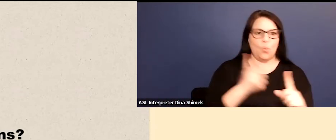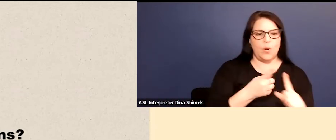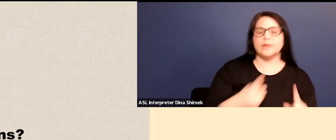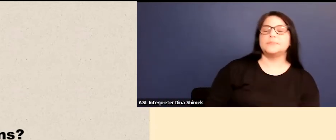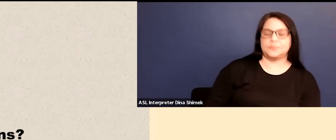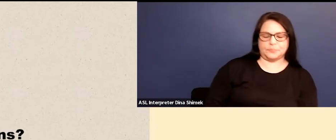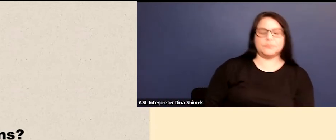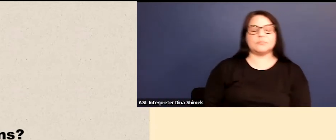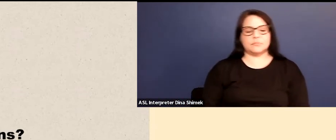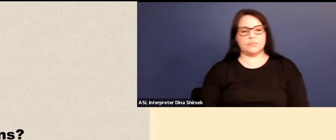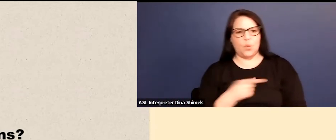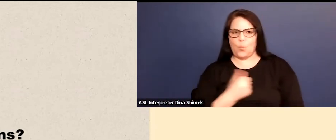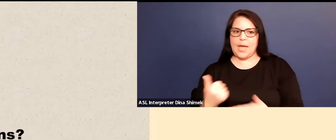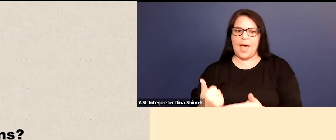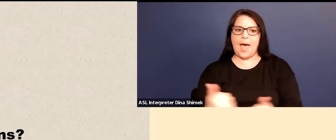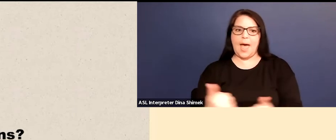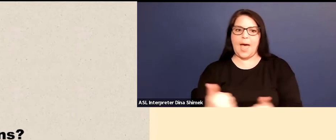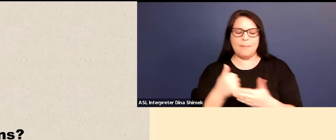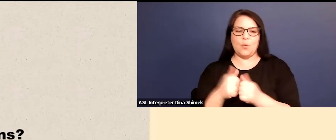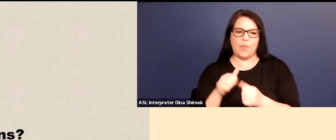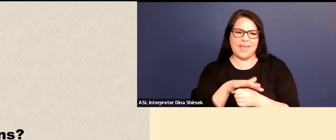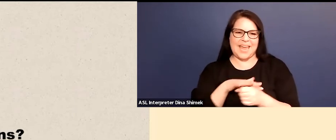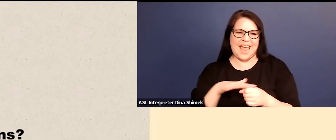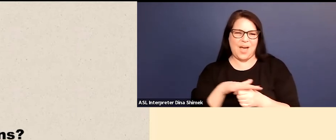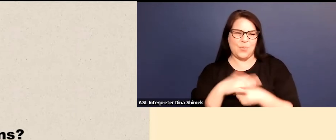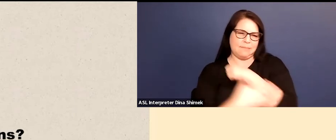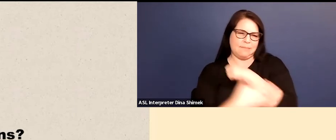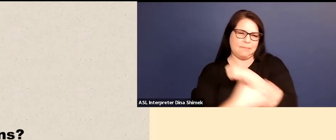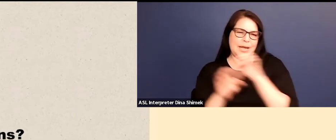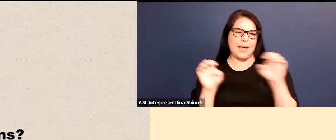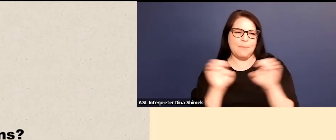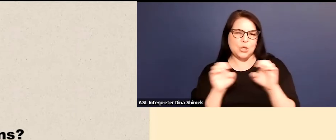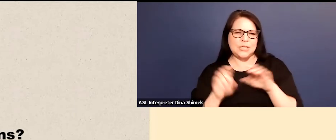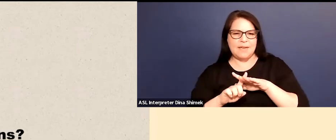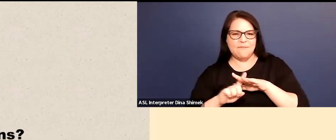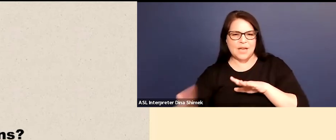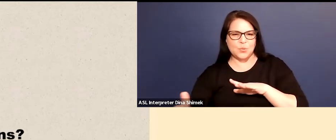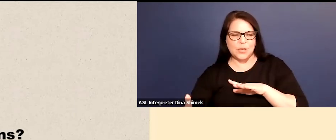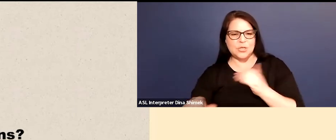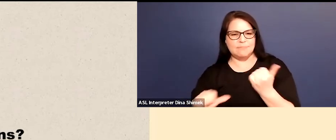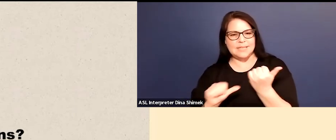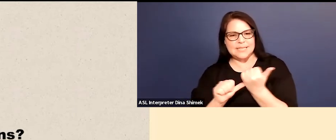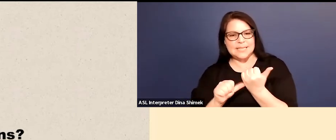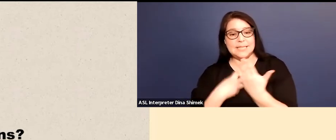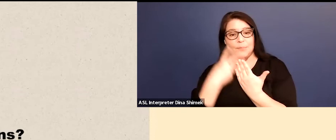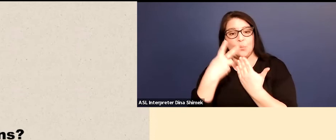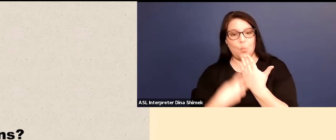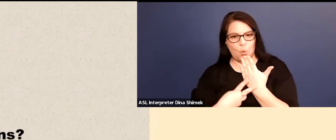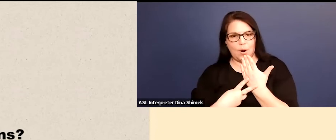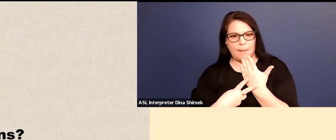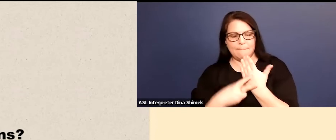are a main helping point in the county's emergency and evacuation assistance program. And I